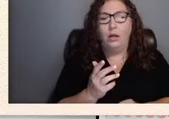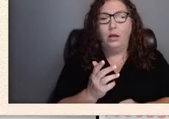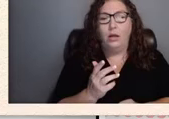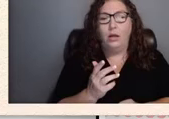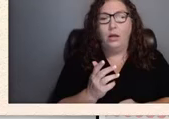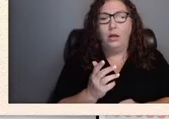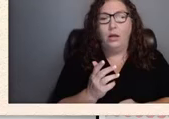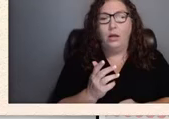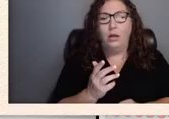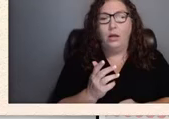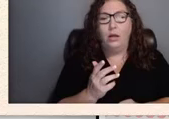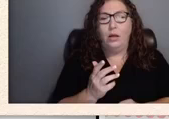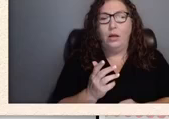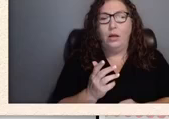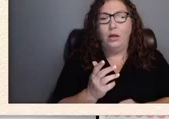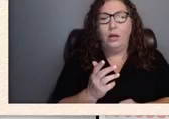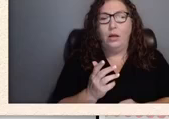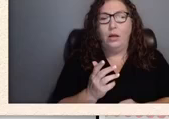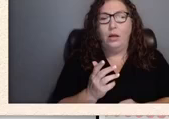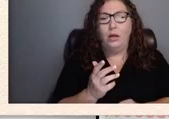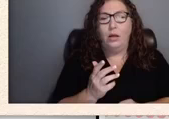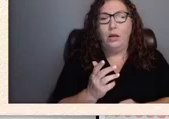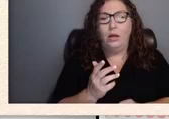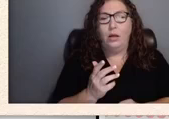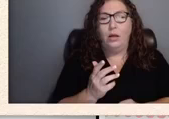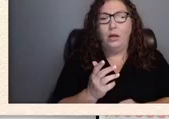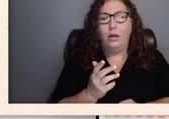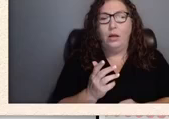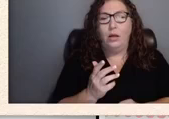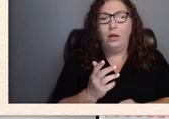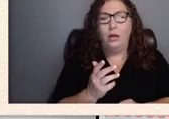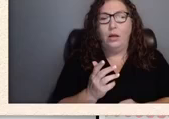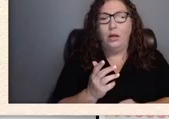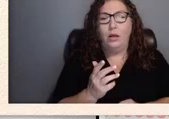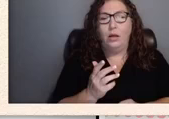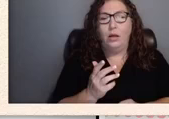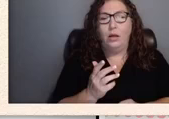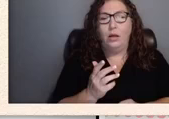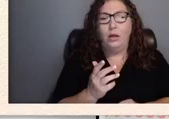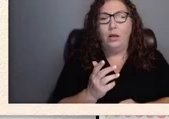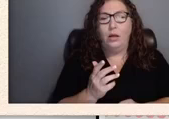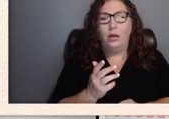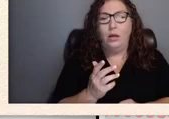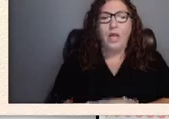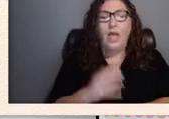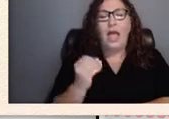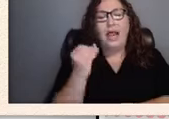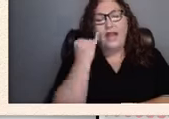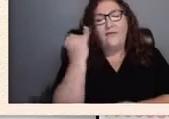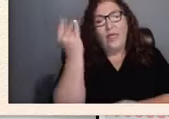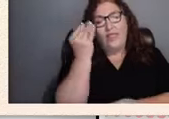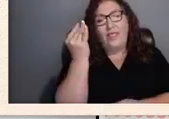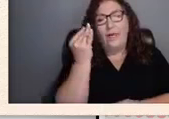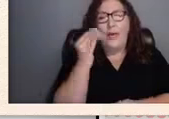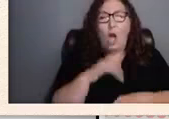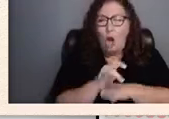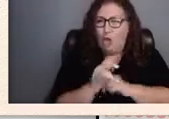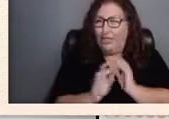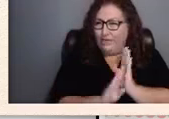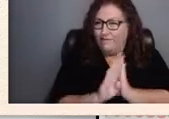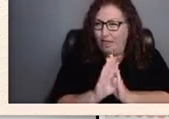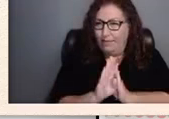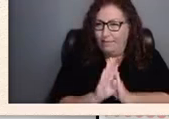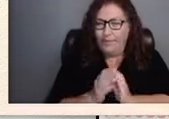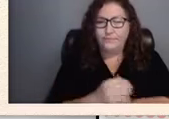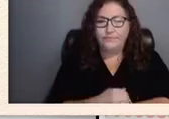is part of our response to fear very normatively. And if we think about early development, when we